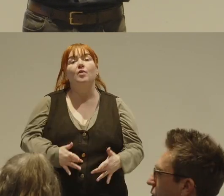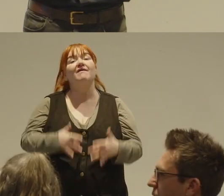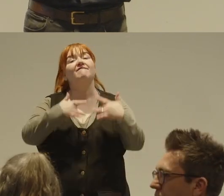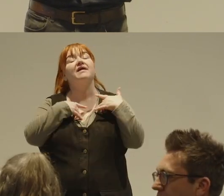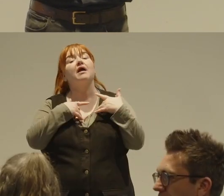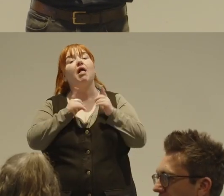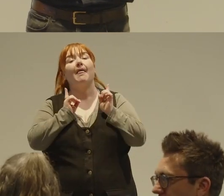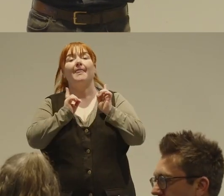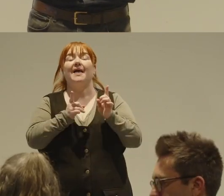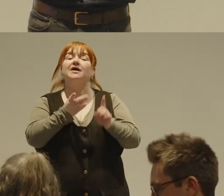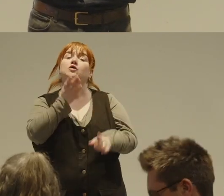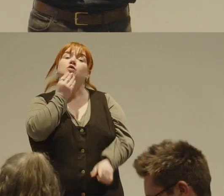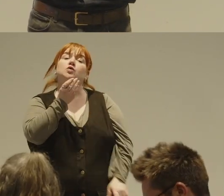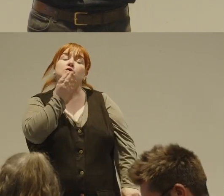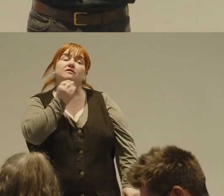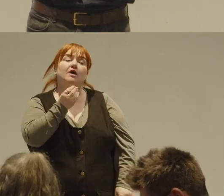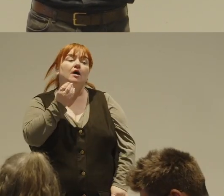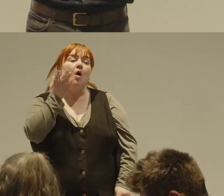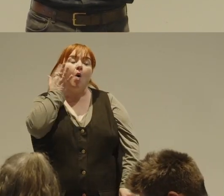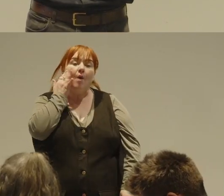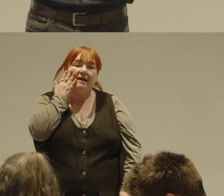useful when